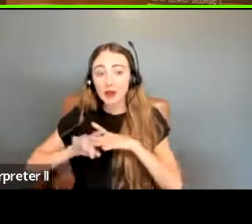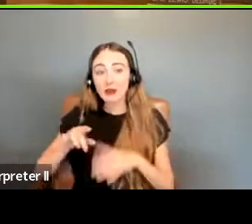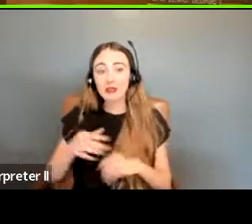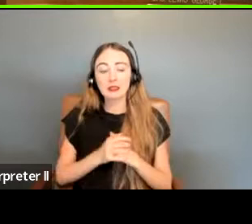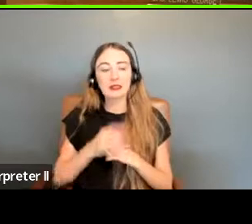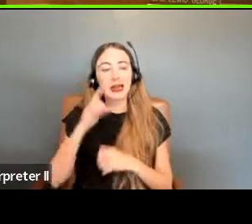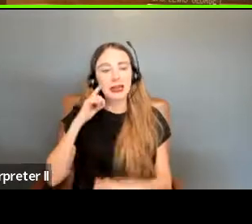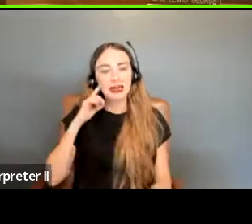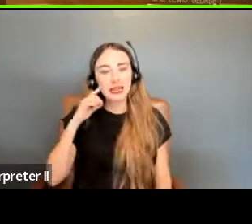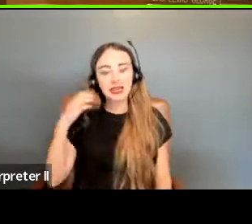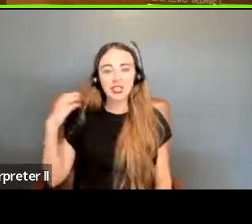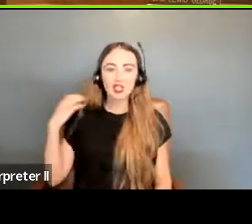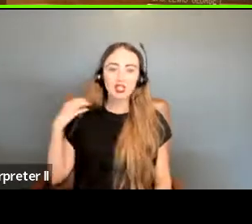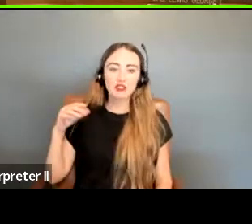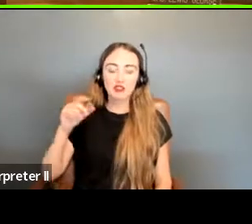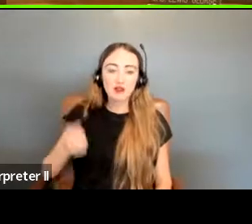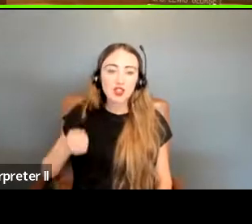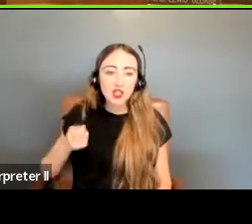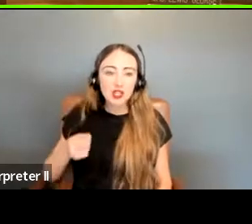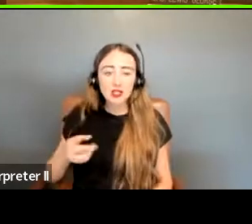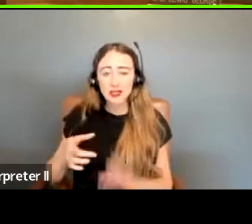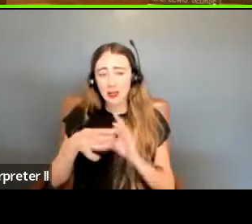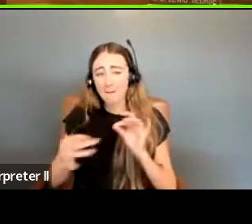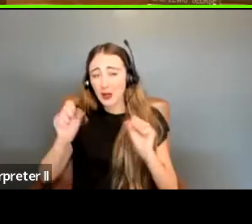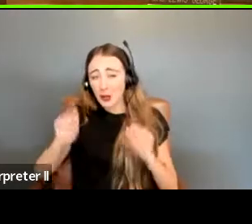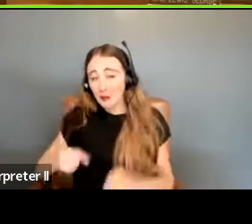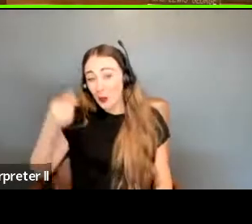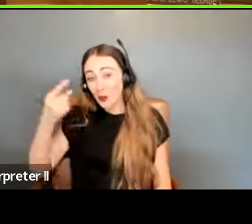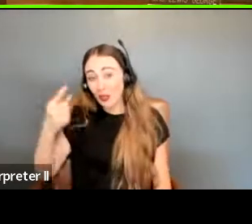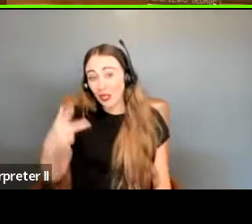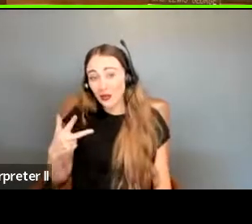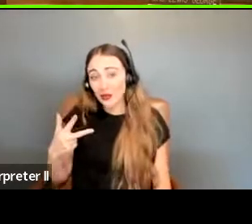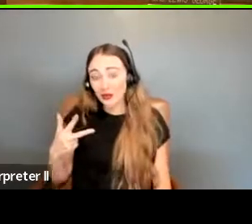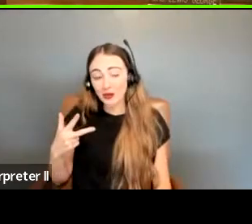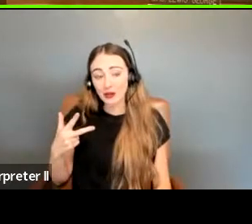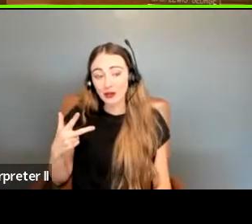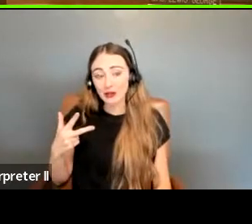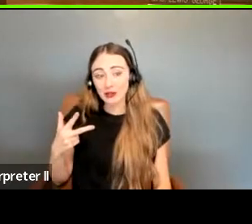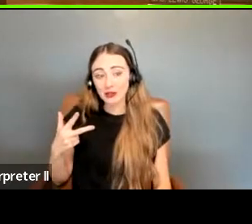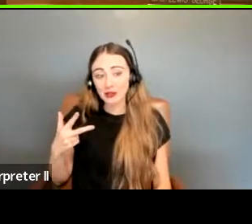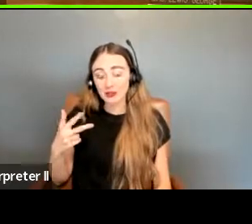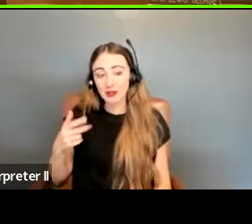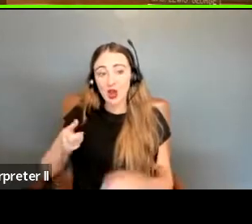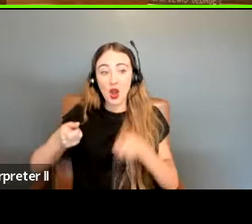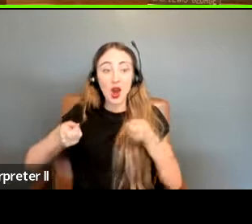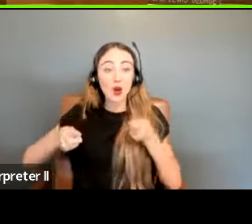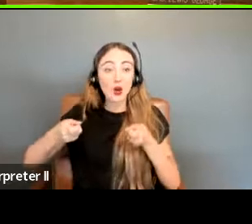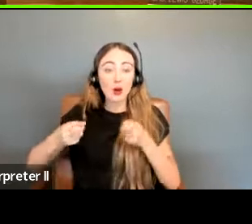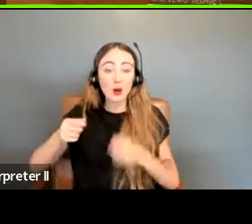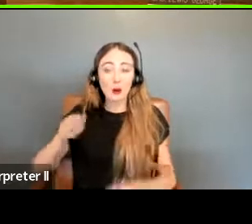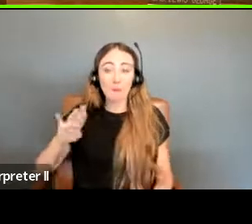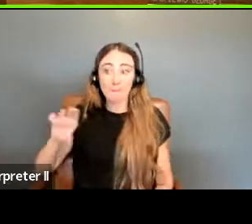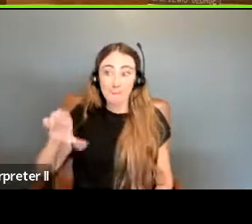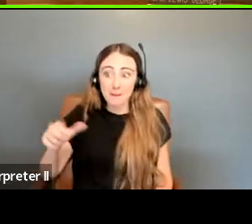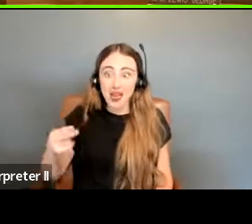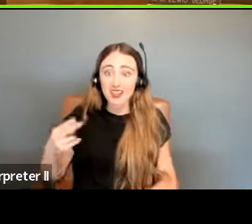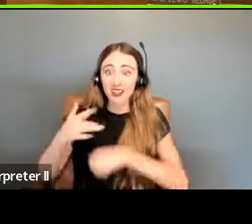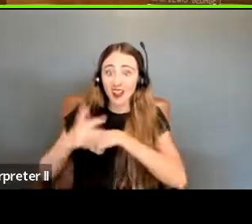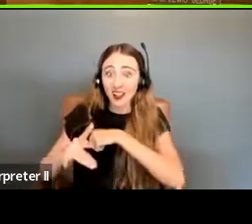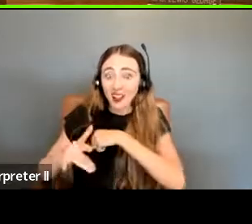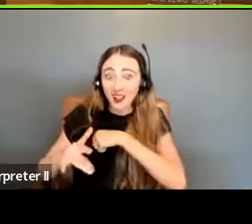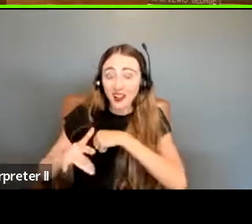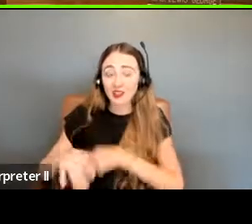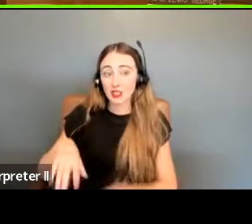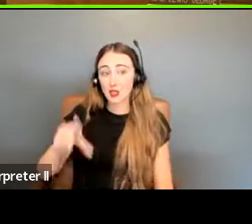chief judges mentioned that we could be at a third of our court bench being vacant in